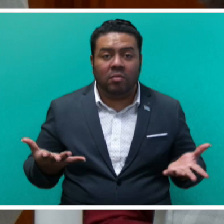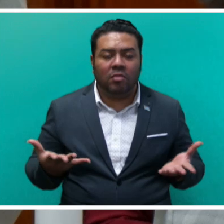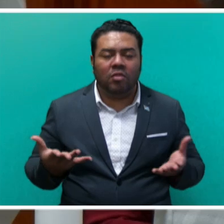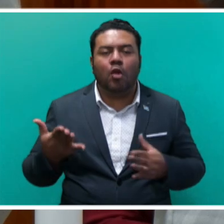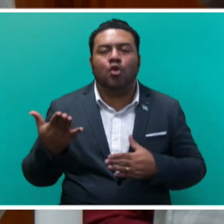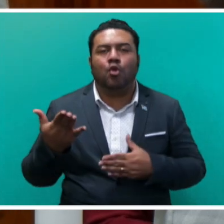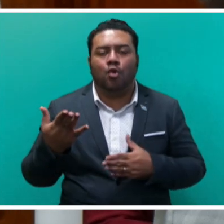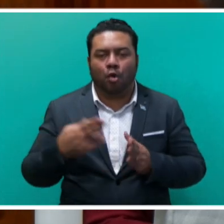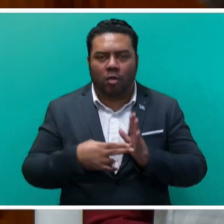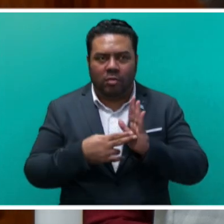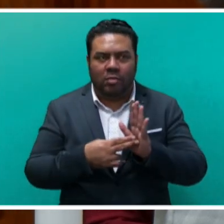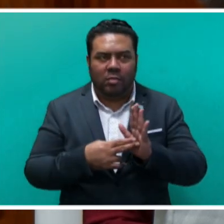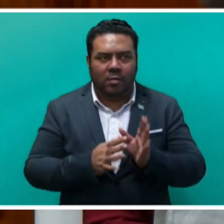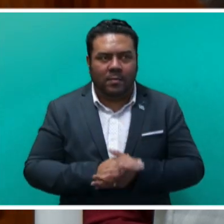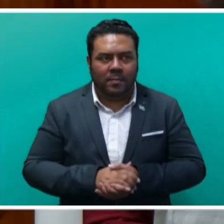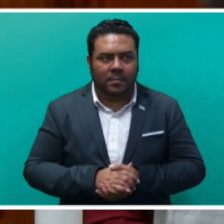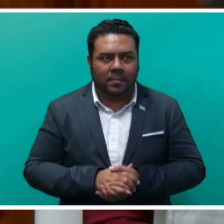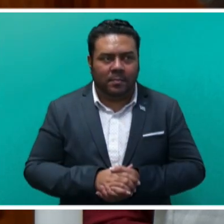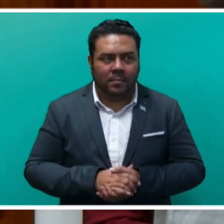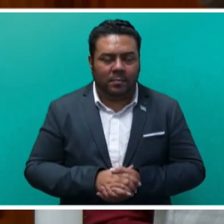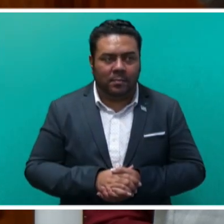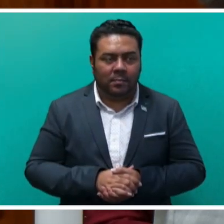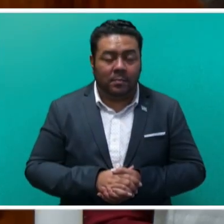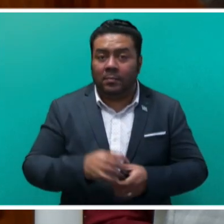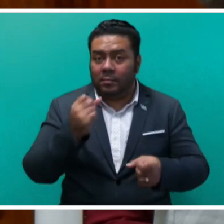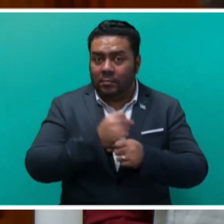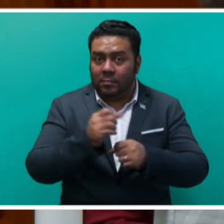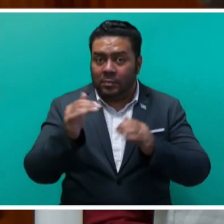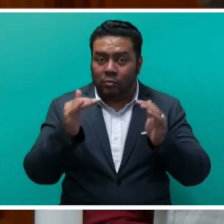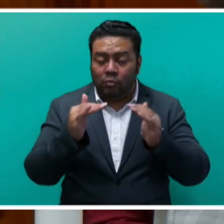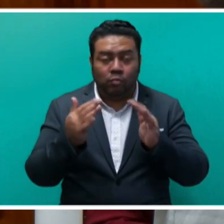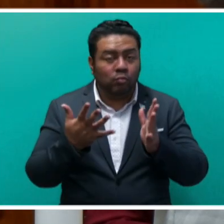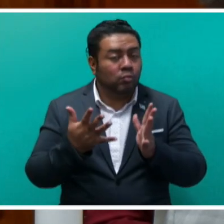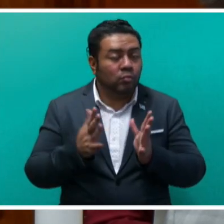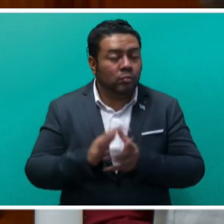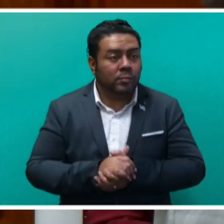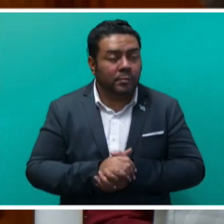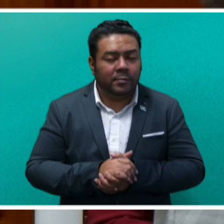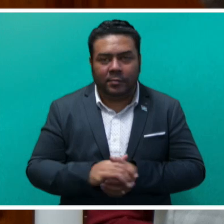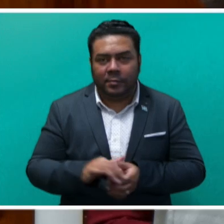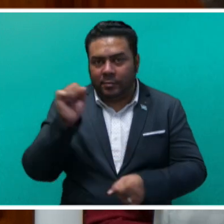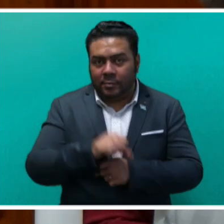course, her example has broken all gender stereotypes, triumphing